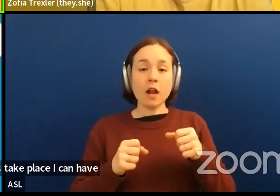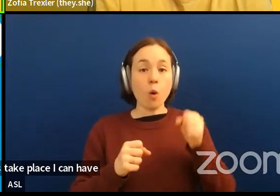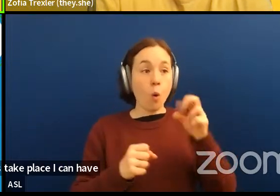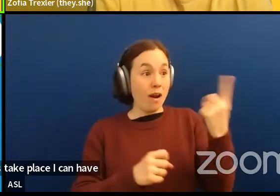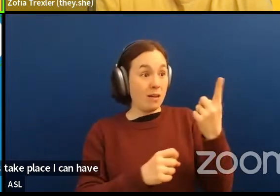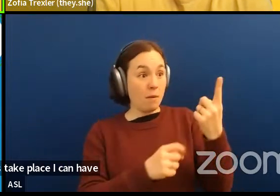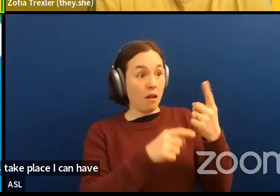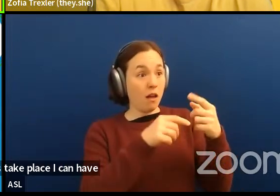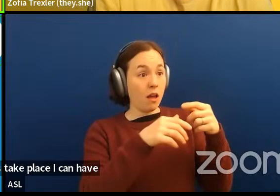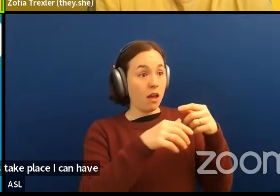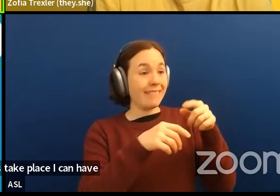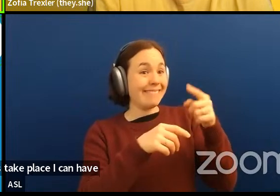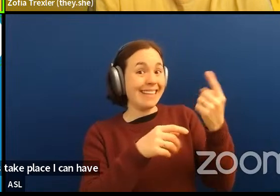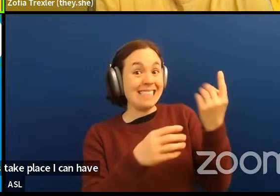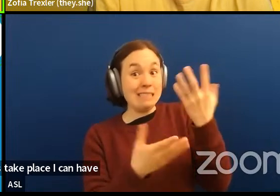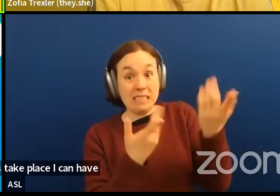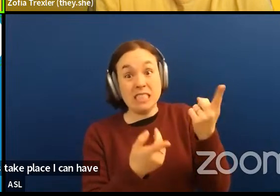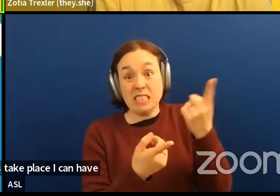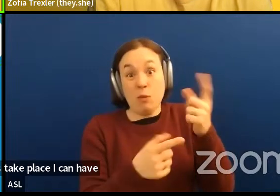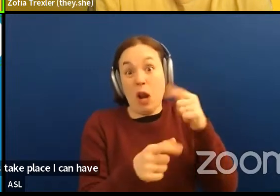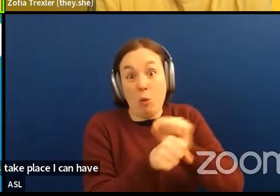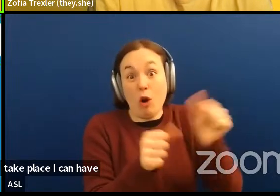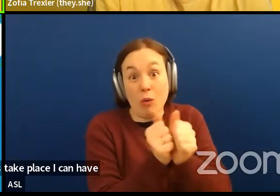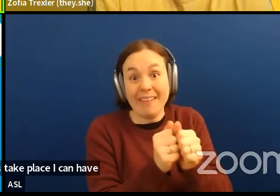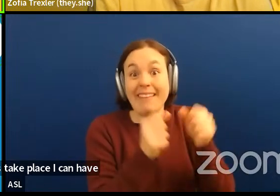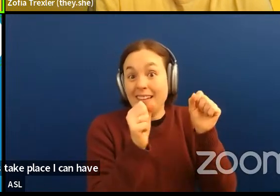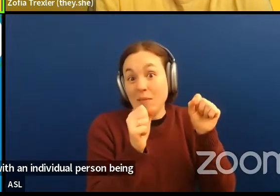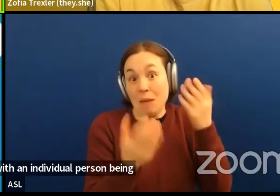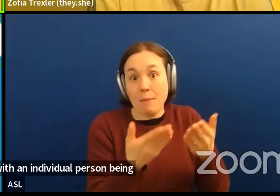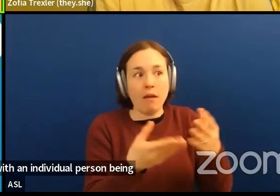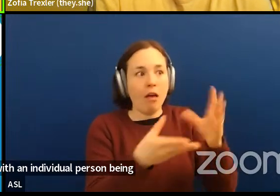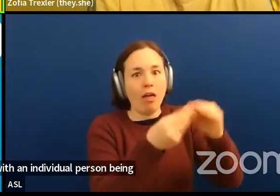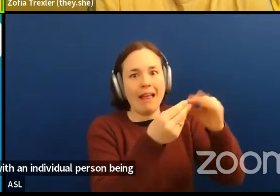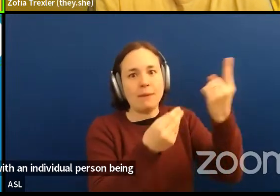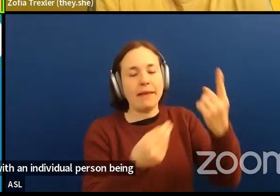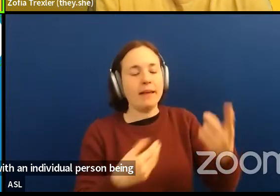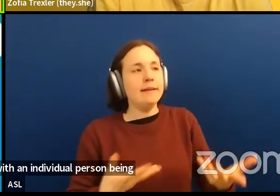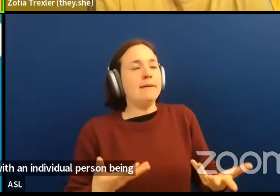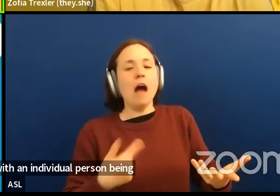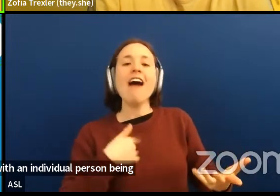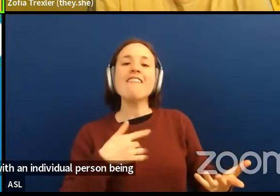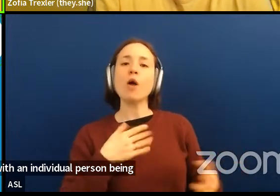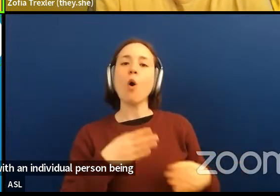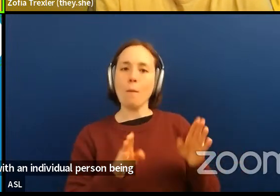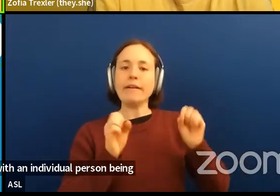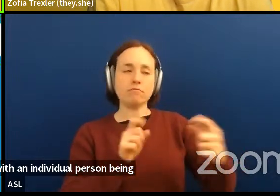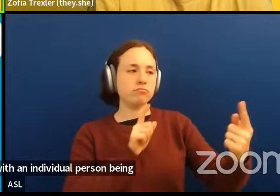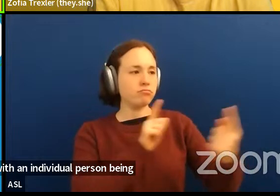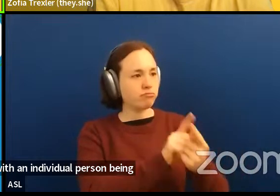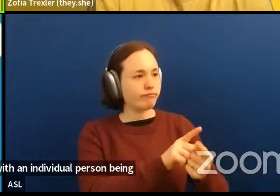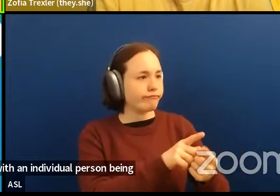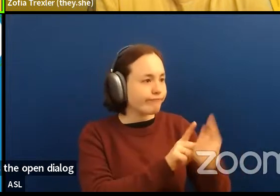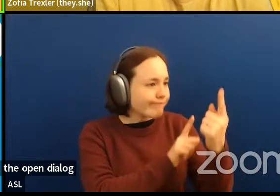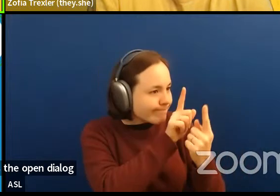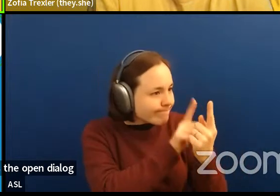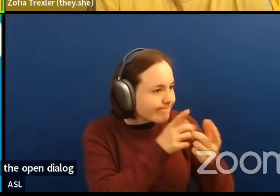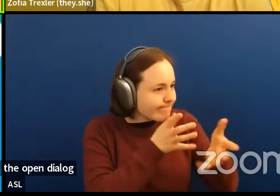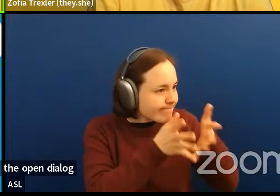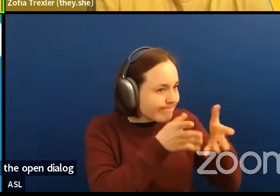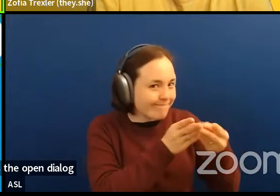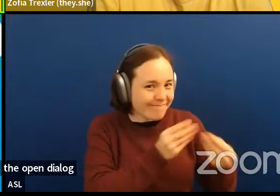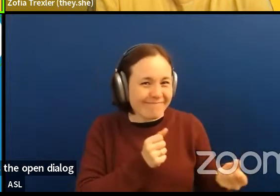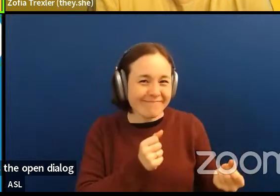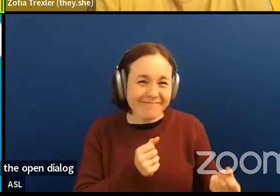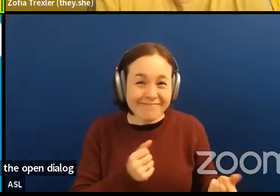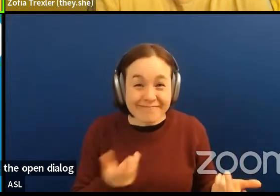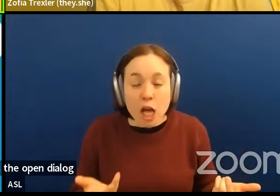able to have that open dialogue and communication. But I think at the gist of it, it really does come to not letting